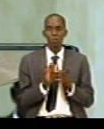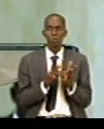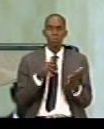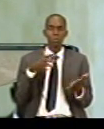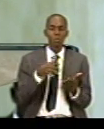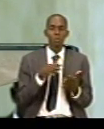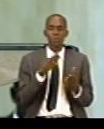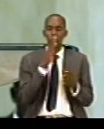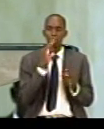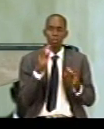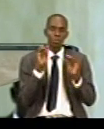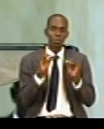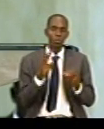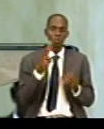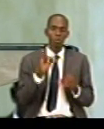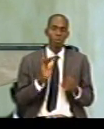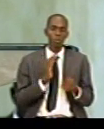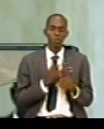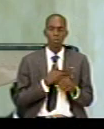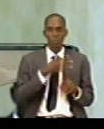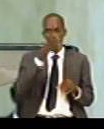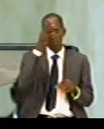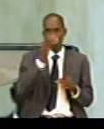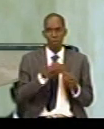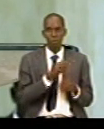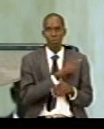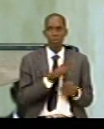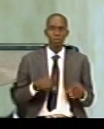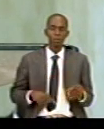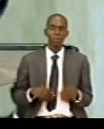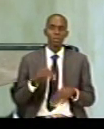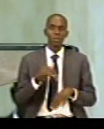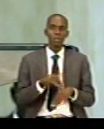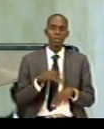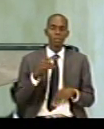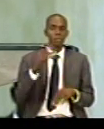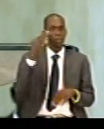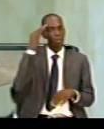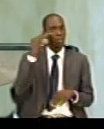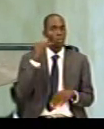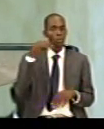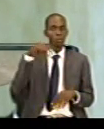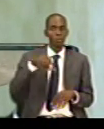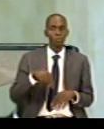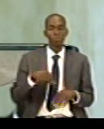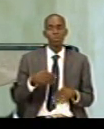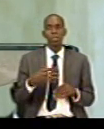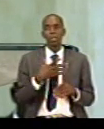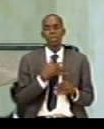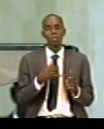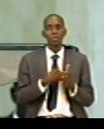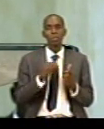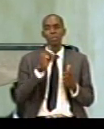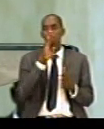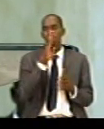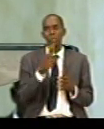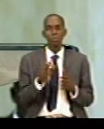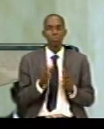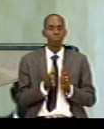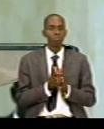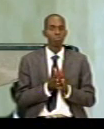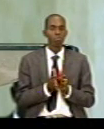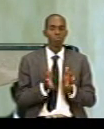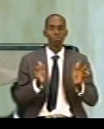general superintendent at the headquarters and is transmitted live to all the